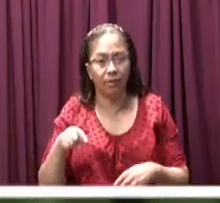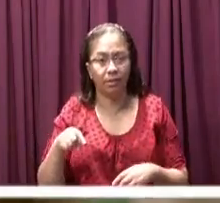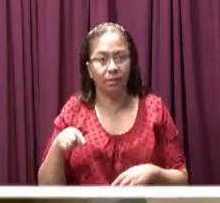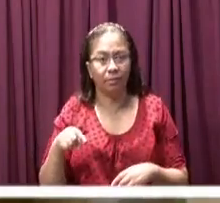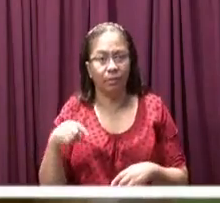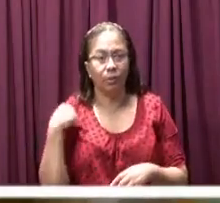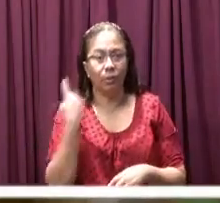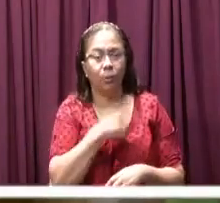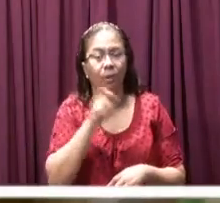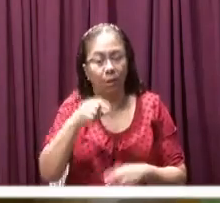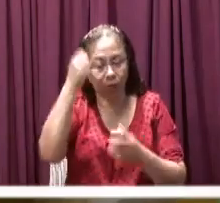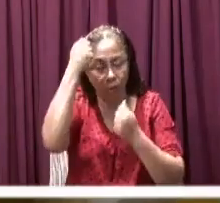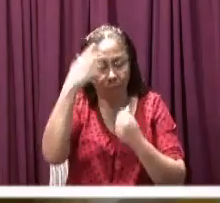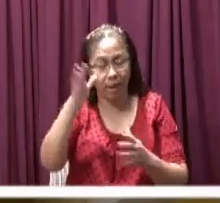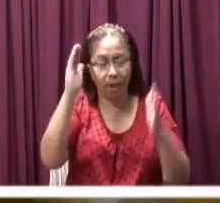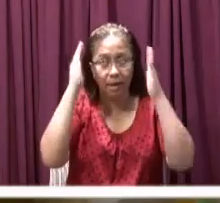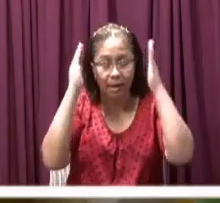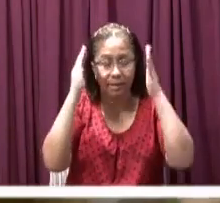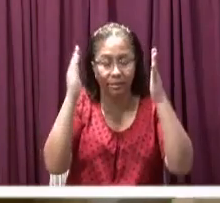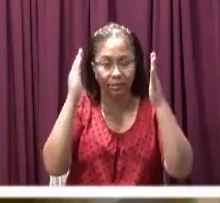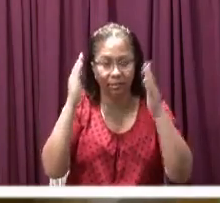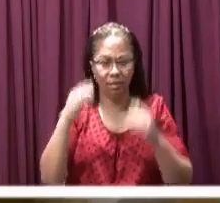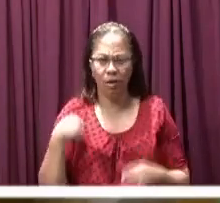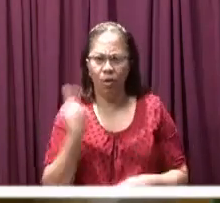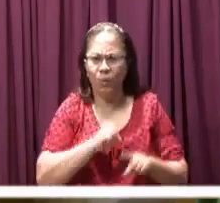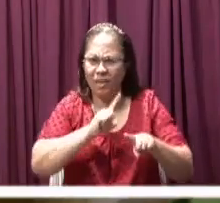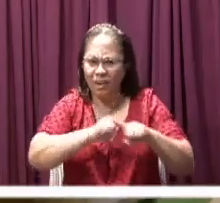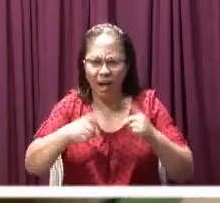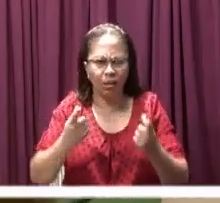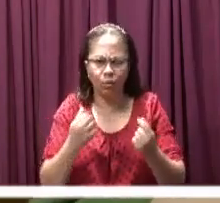not as if we can just do as we want